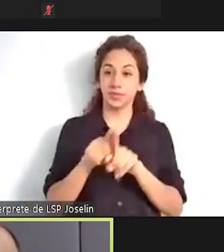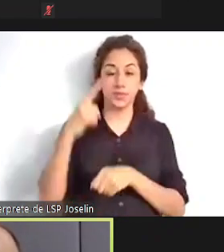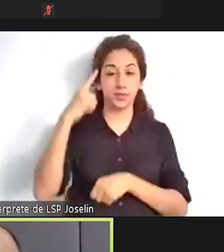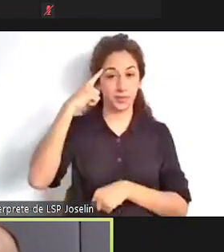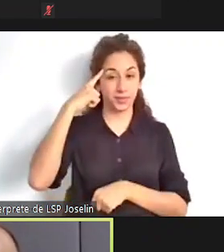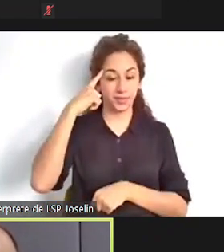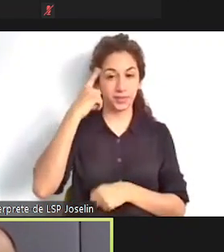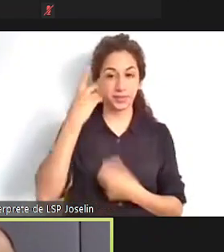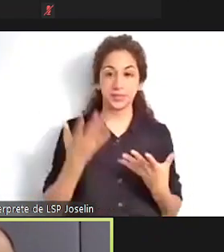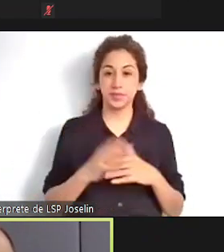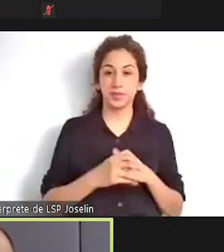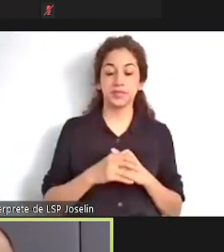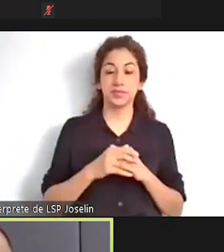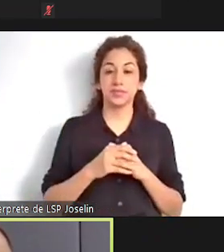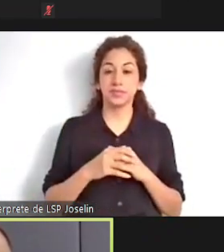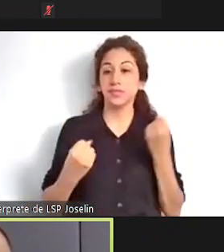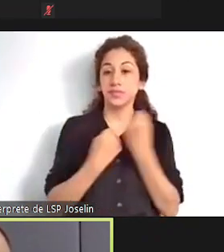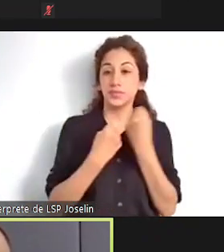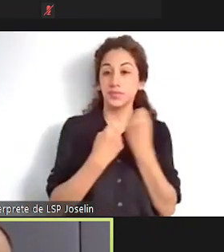la cooperation